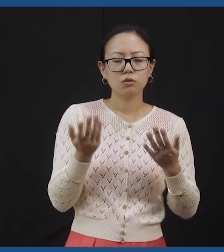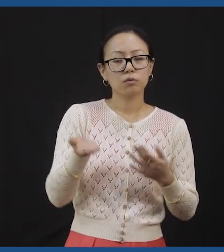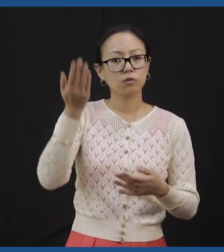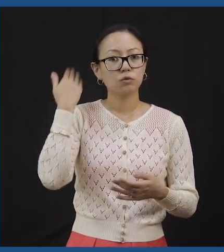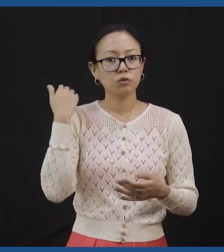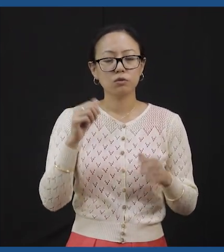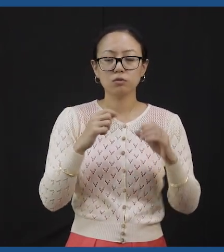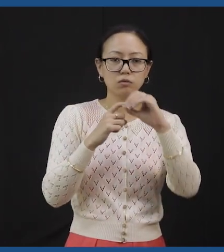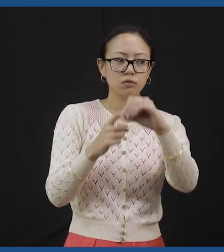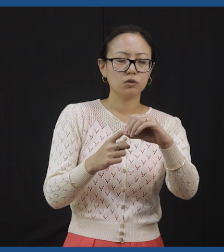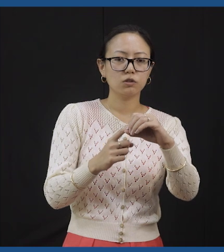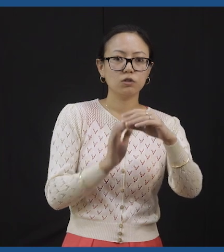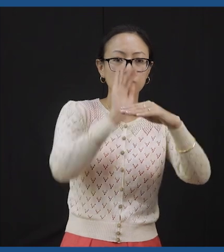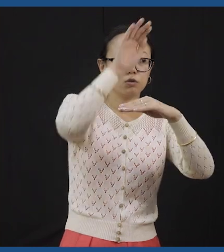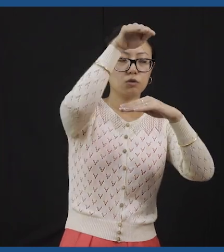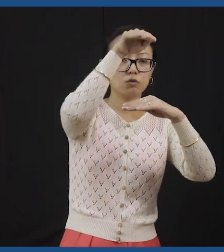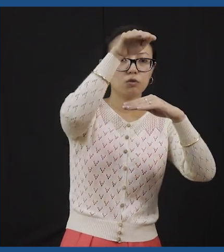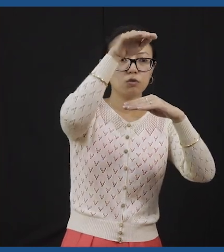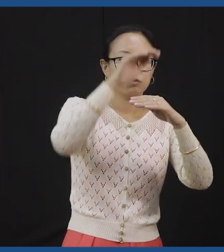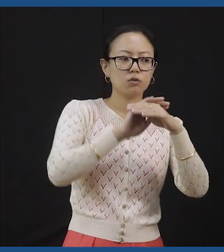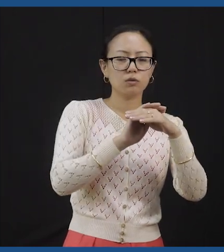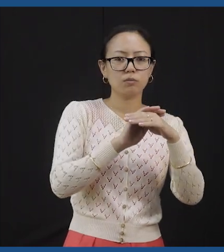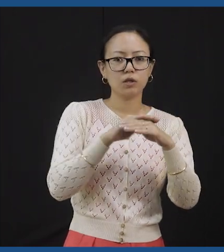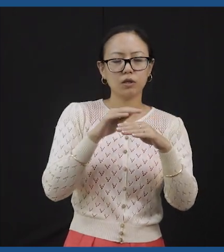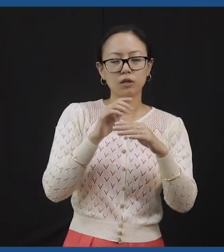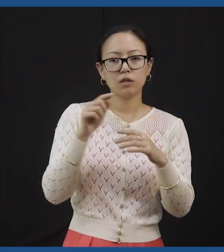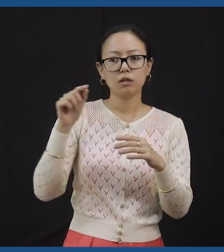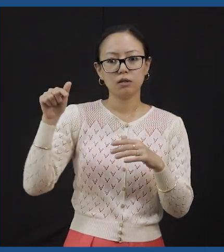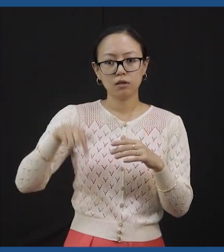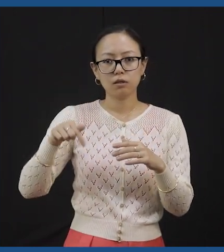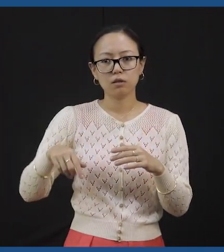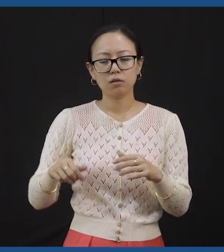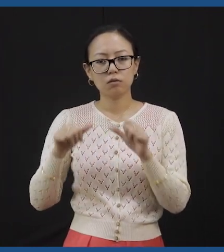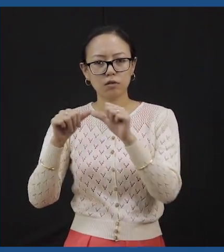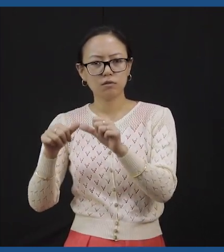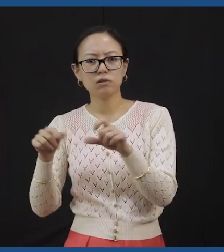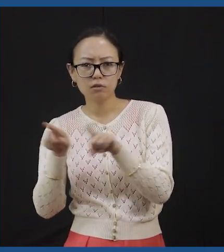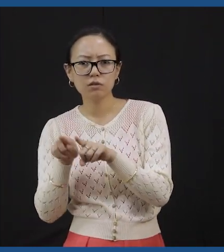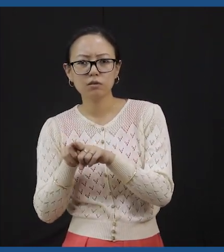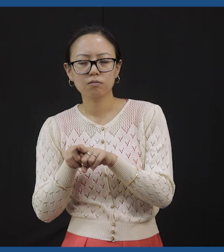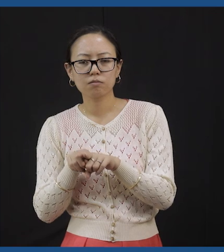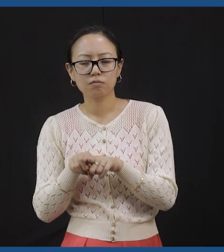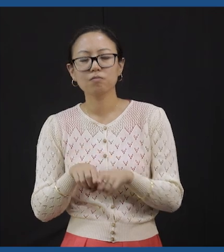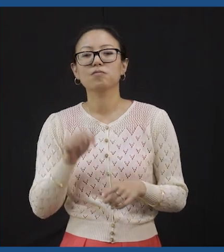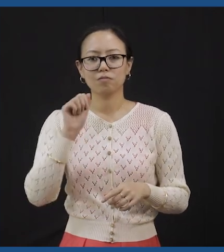top, 584, 584, which means the answer is correct.